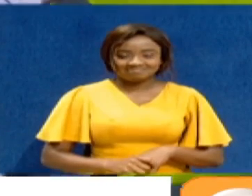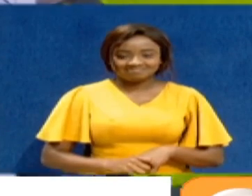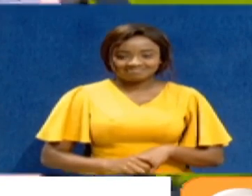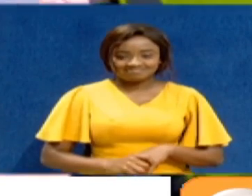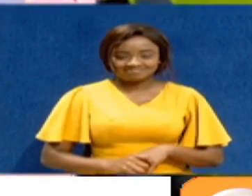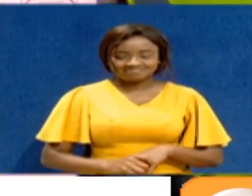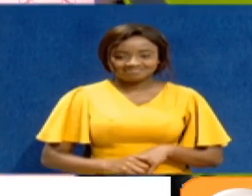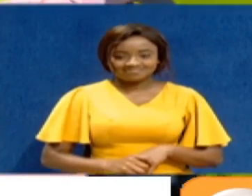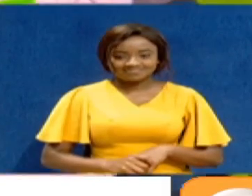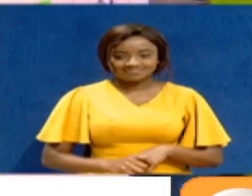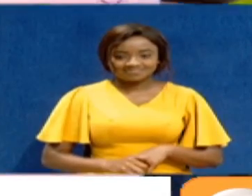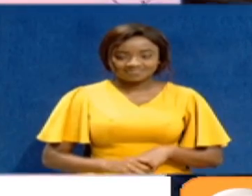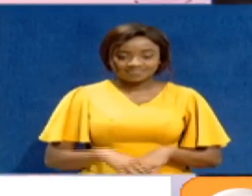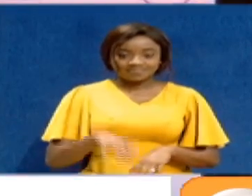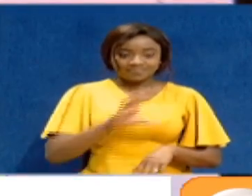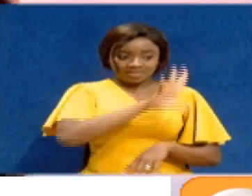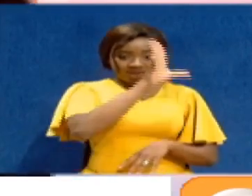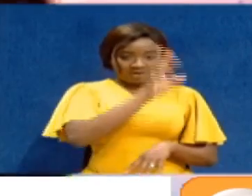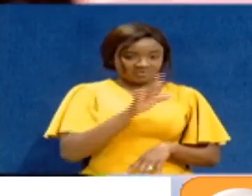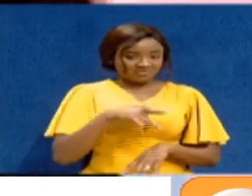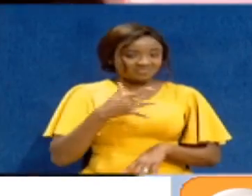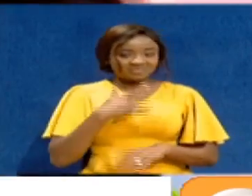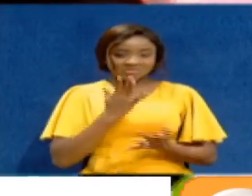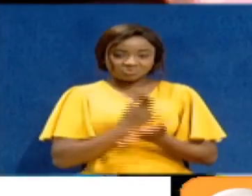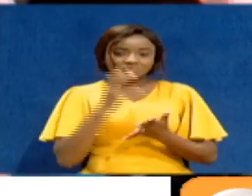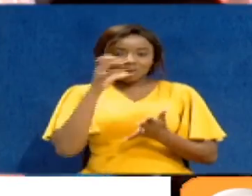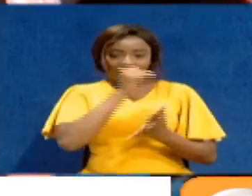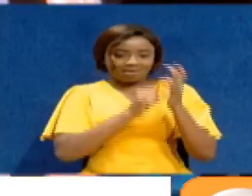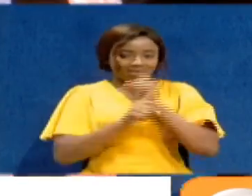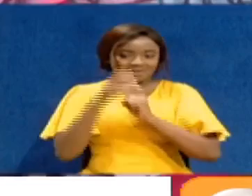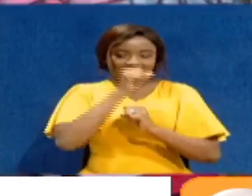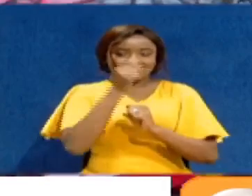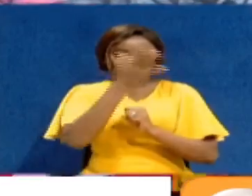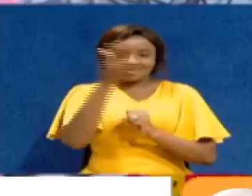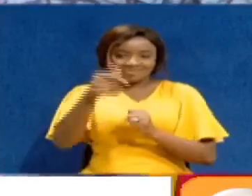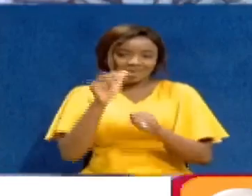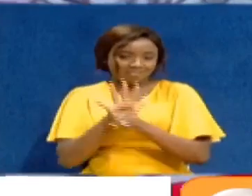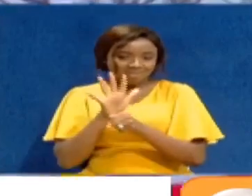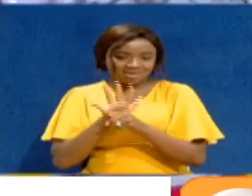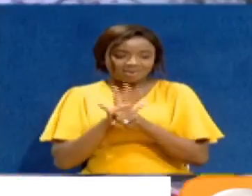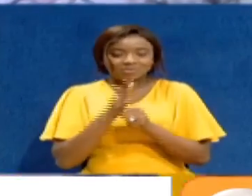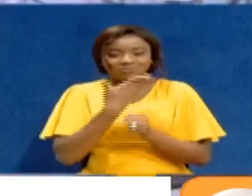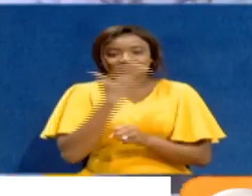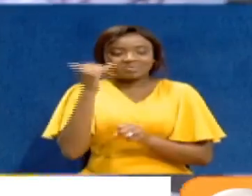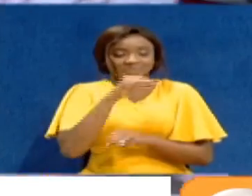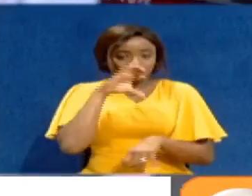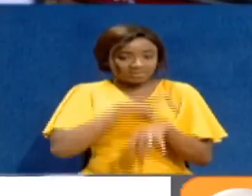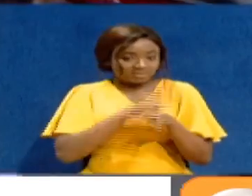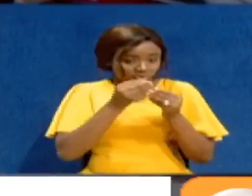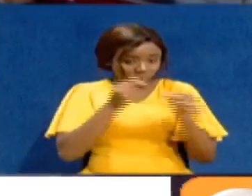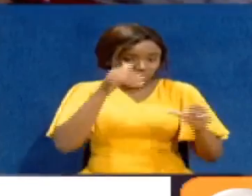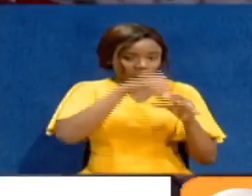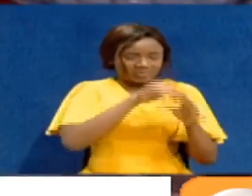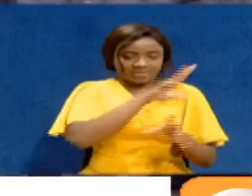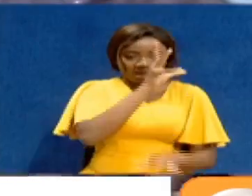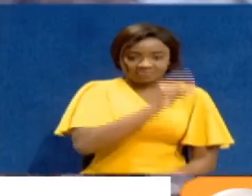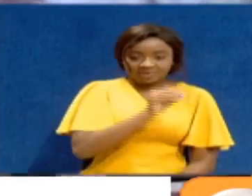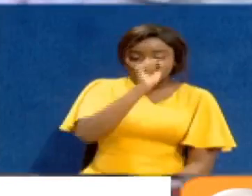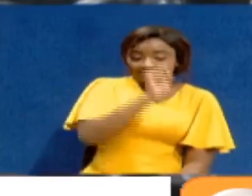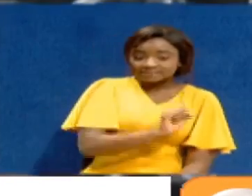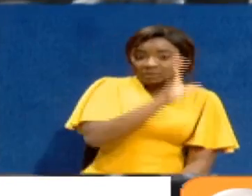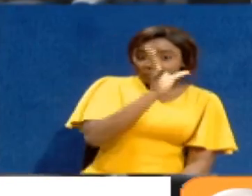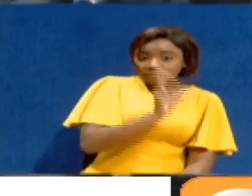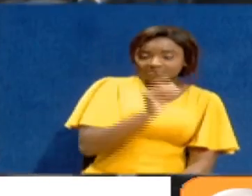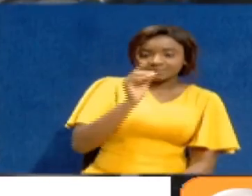on pharmaceutical products, Africa is feeling exposed, prompting the need to push for an African-based solution. South Africa and Rwanda have